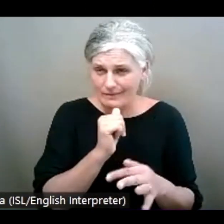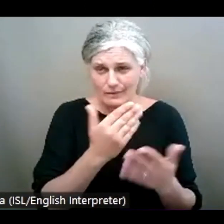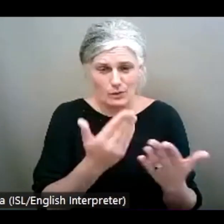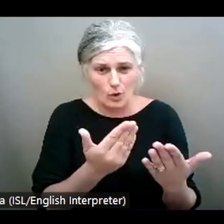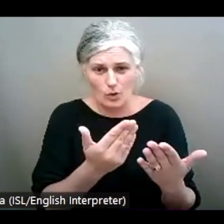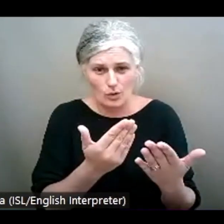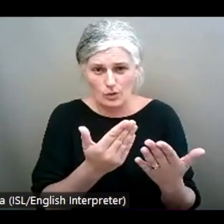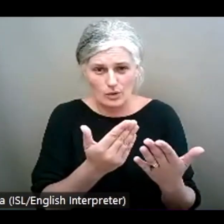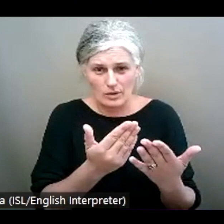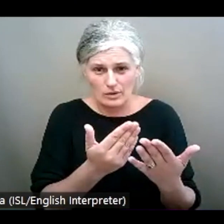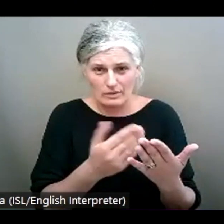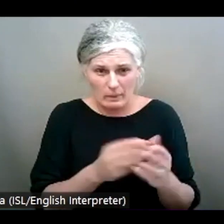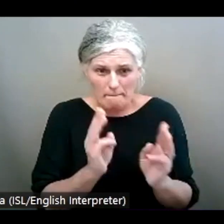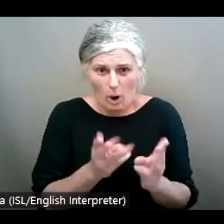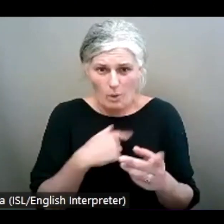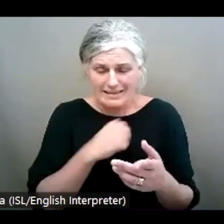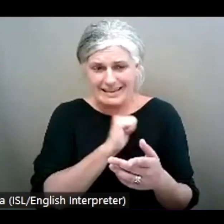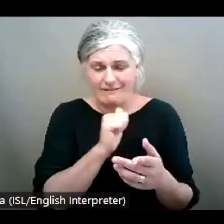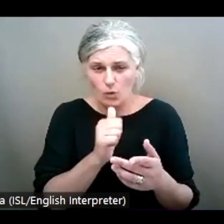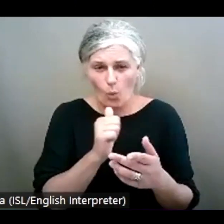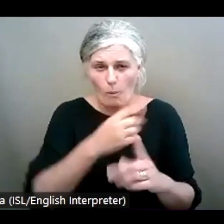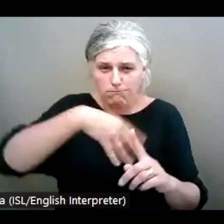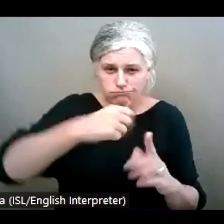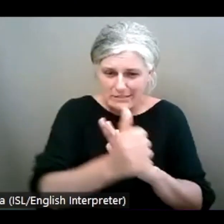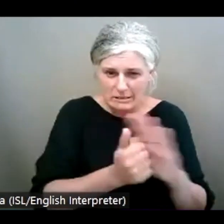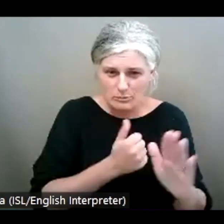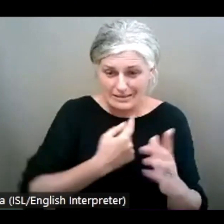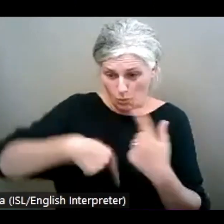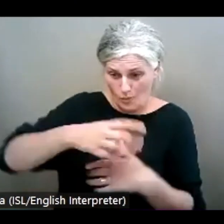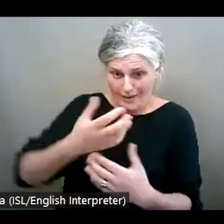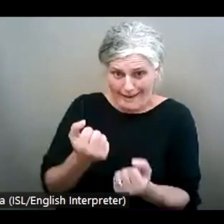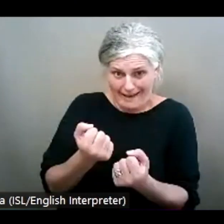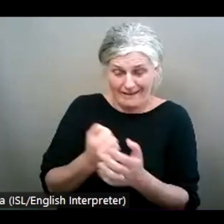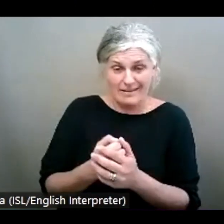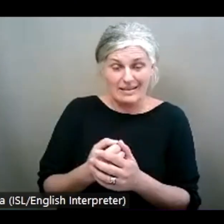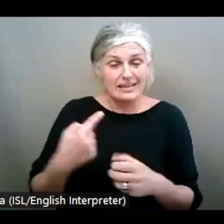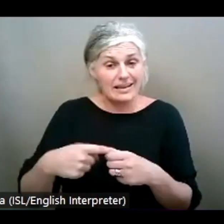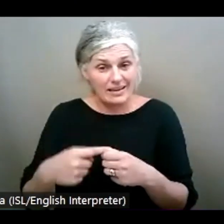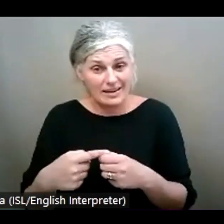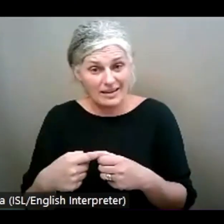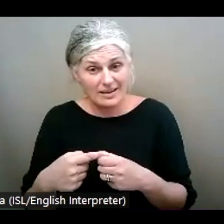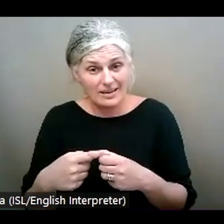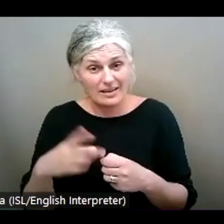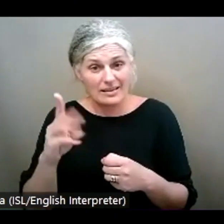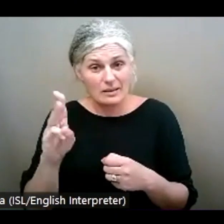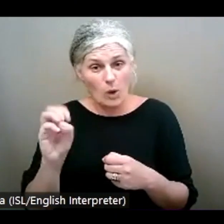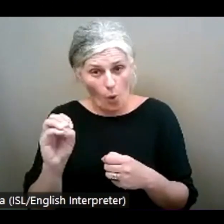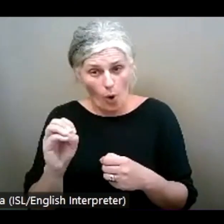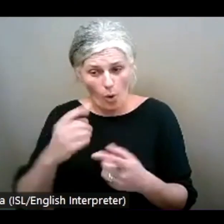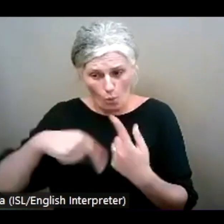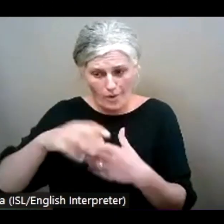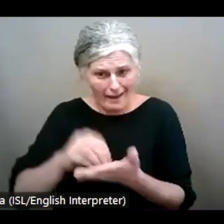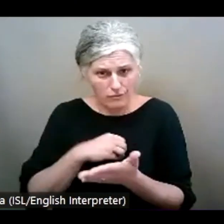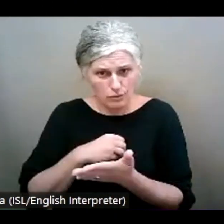lived experience that we have. So so again, my as DPO, we have to step up